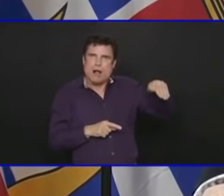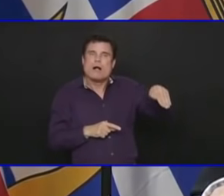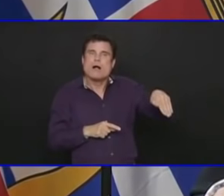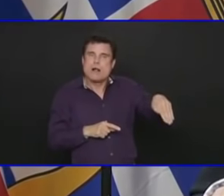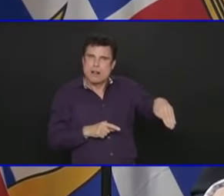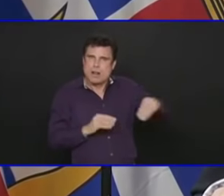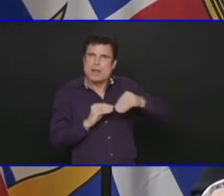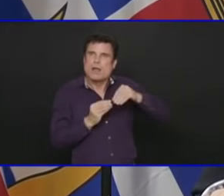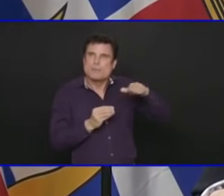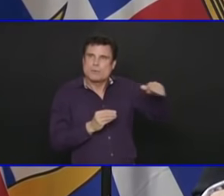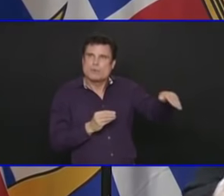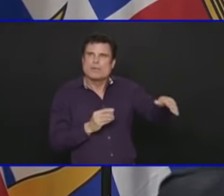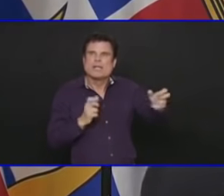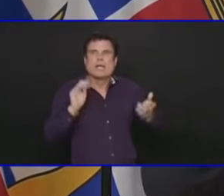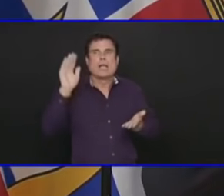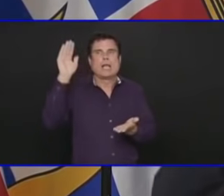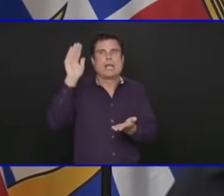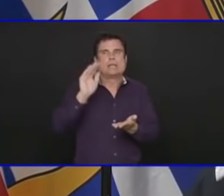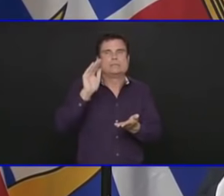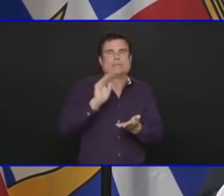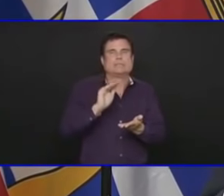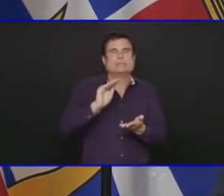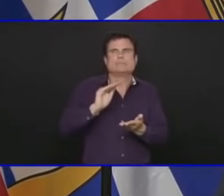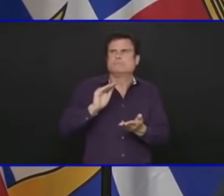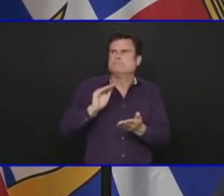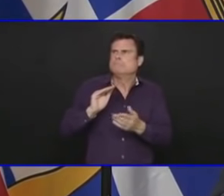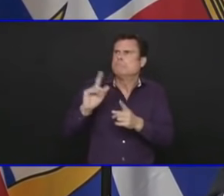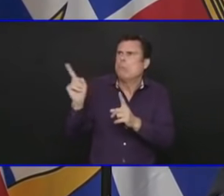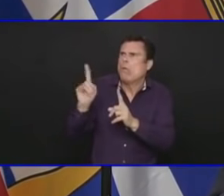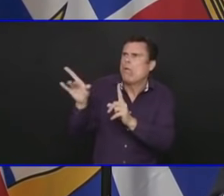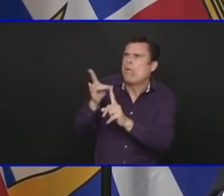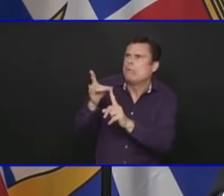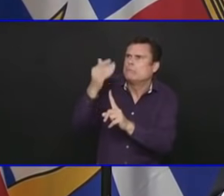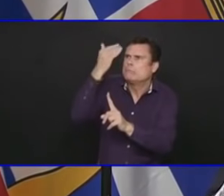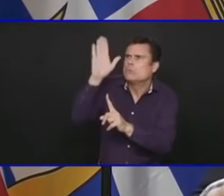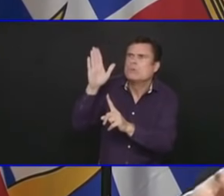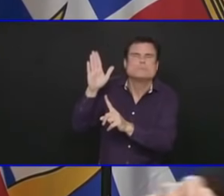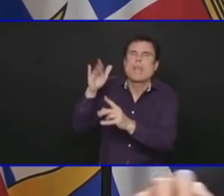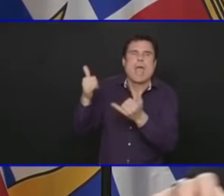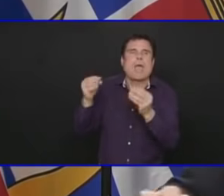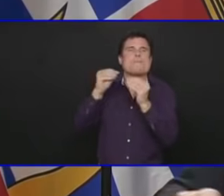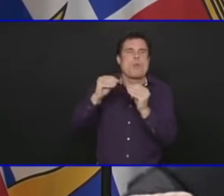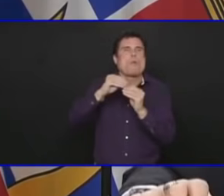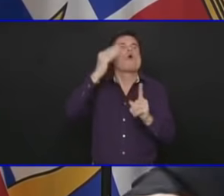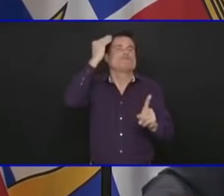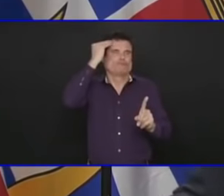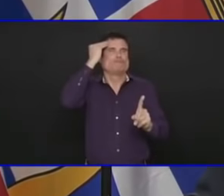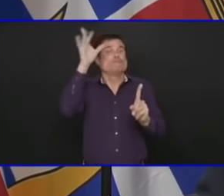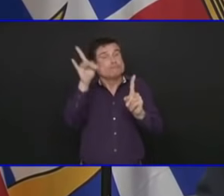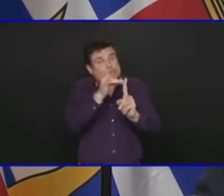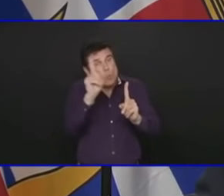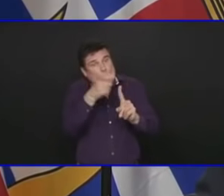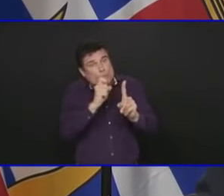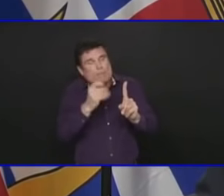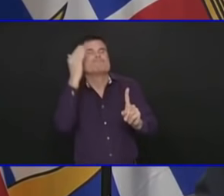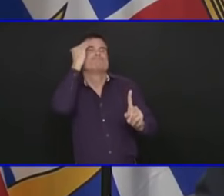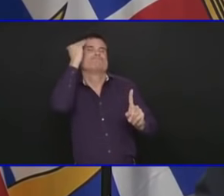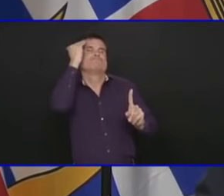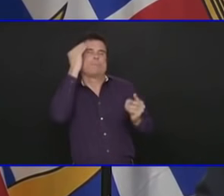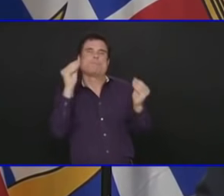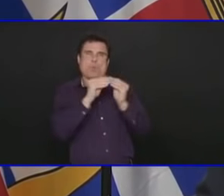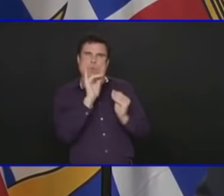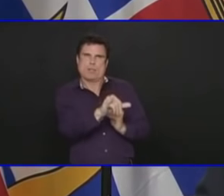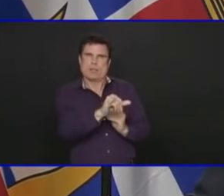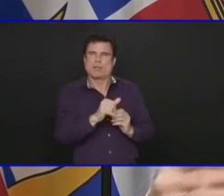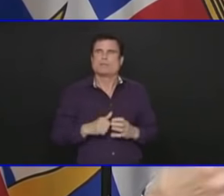then as we're coming near to the end of the first wave of this pandemic here in BC, they're going down again. And so that